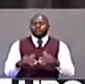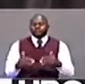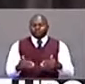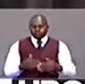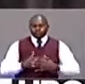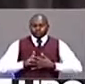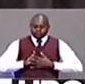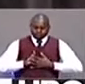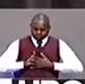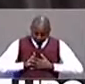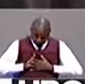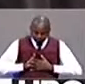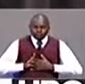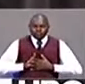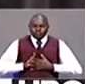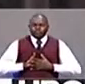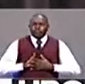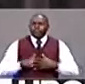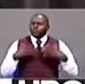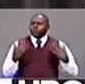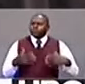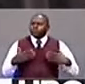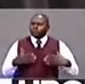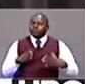pay tribute to this great man.